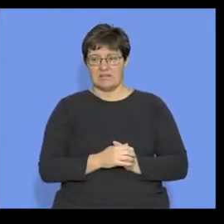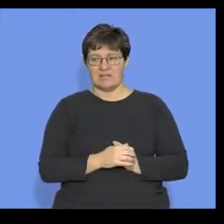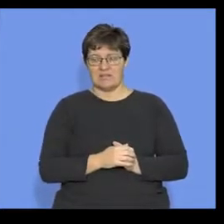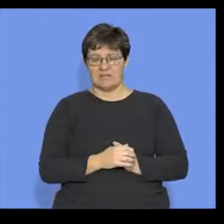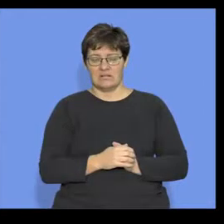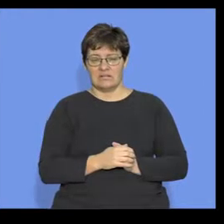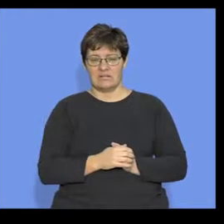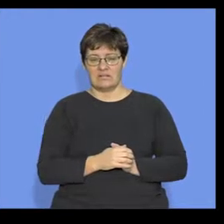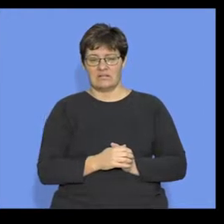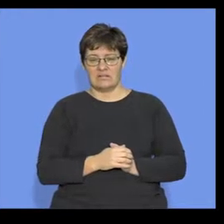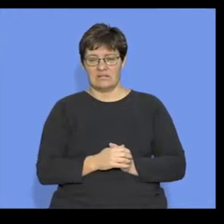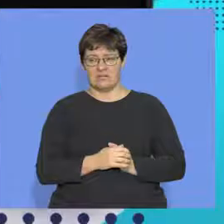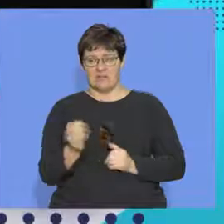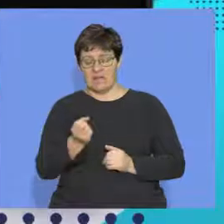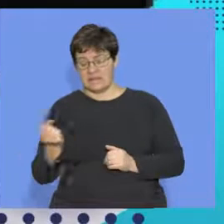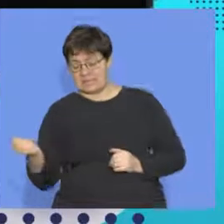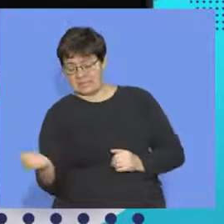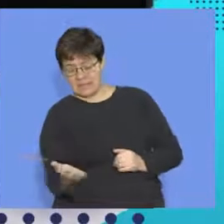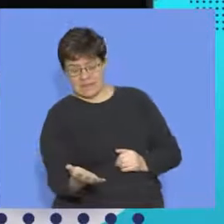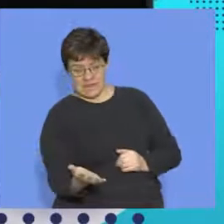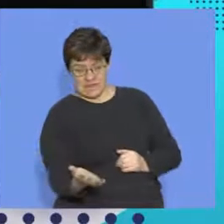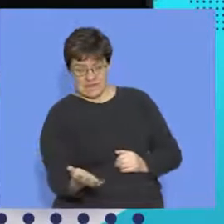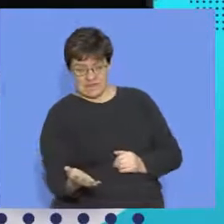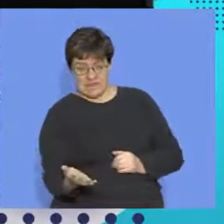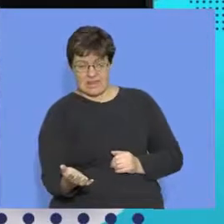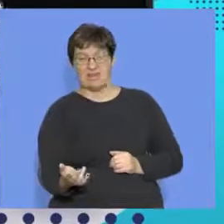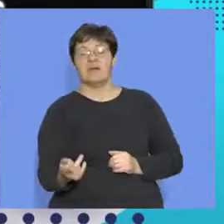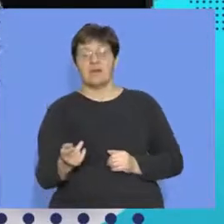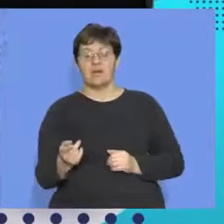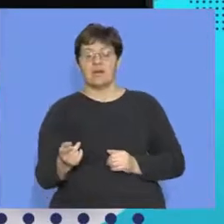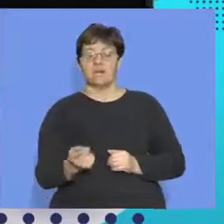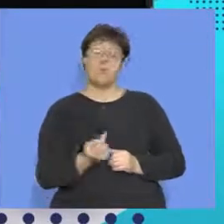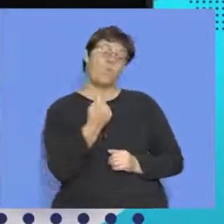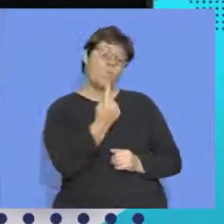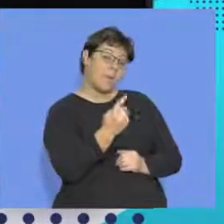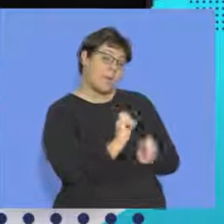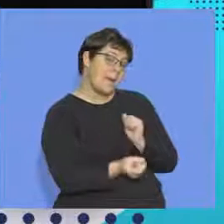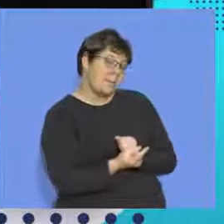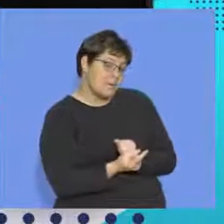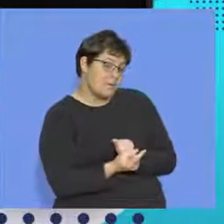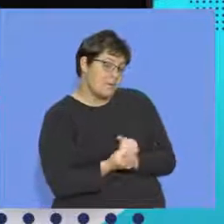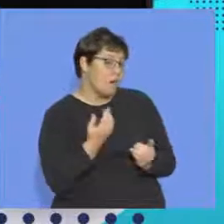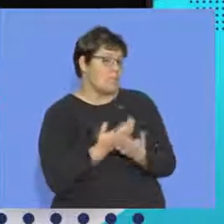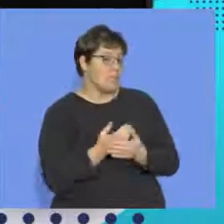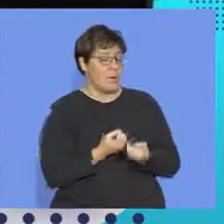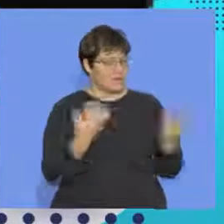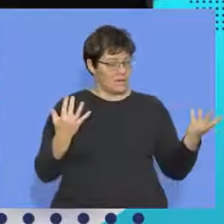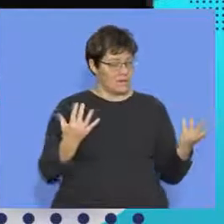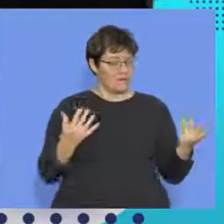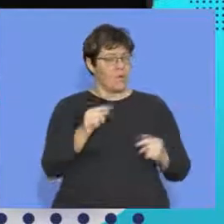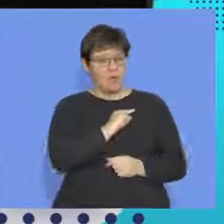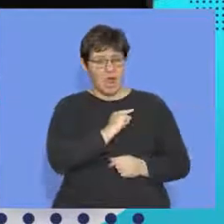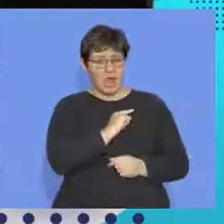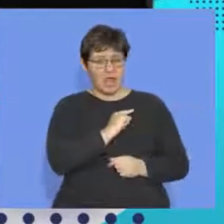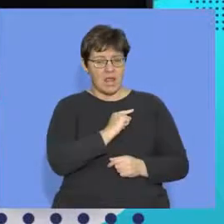have a die and we roll a die, what is the probability that one will occur? Because there's